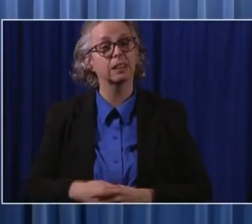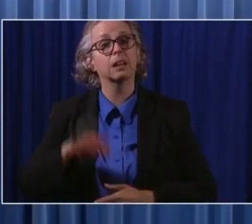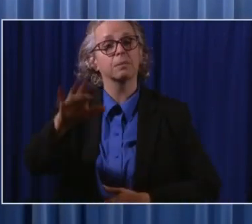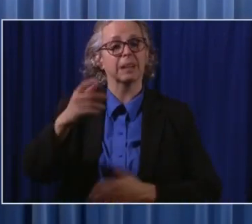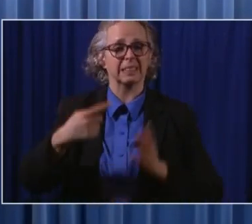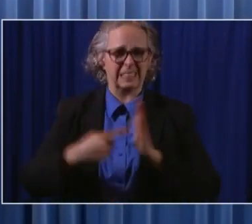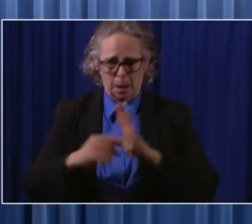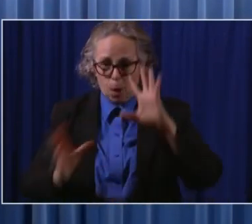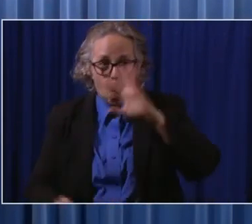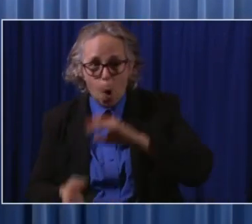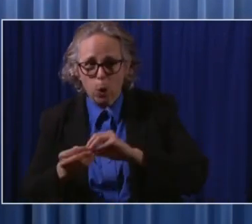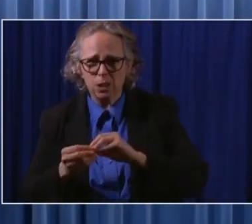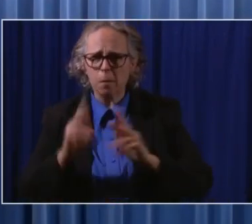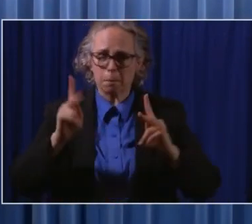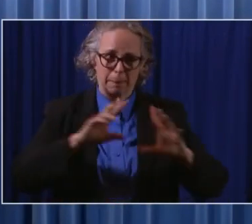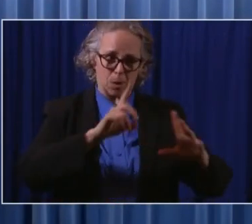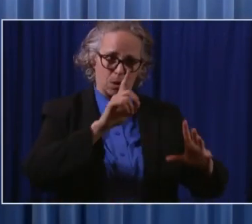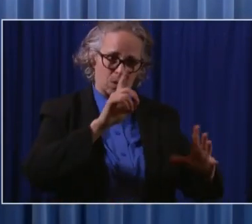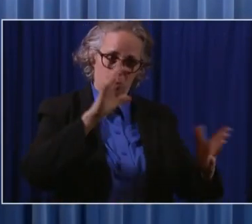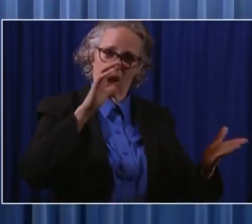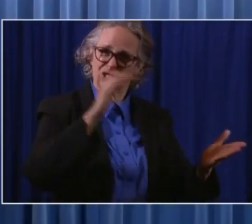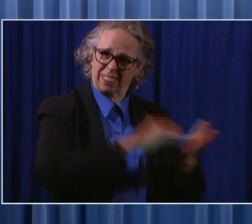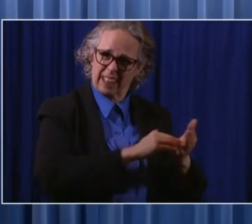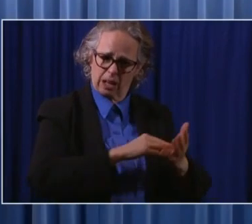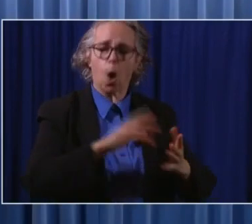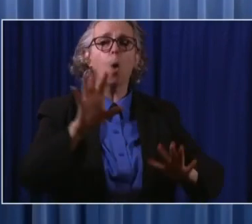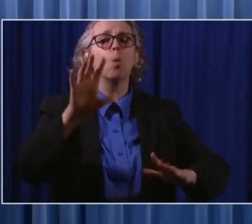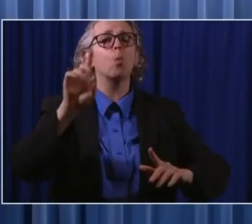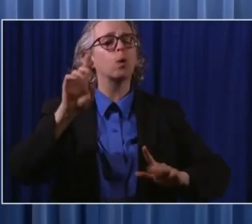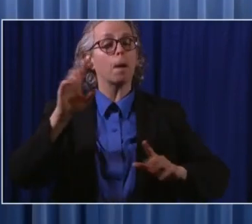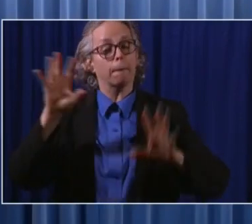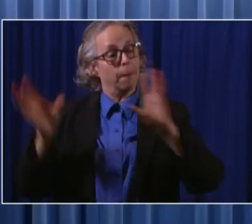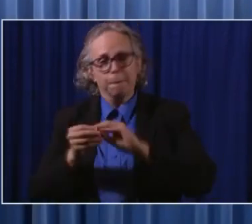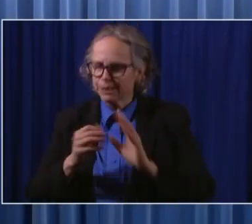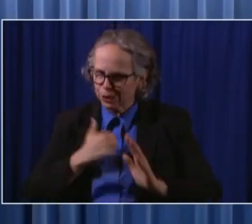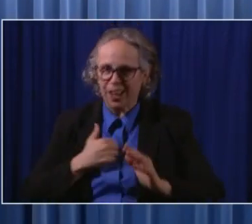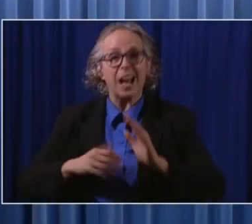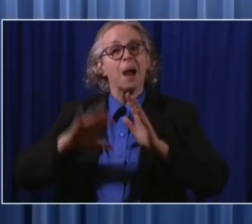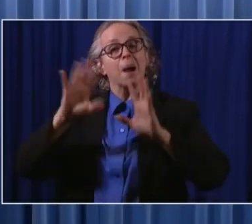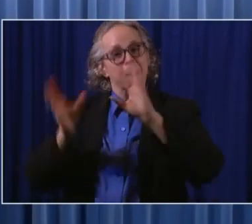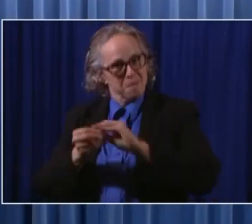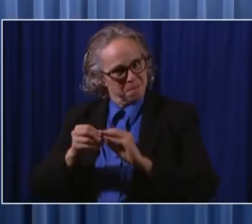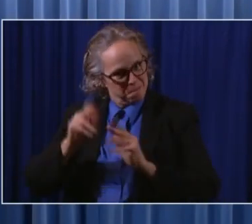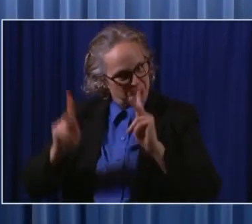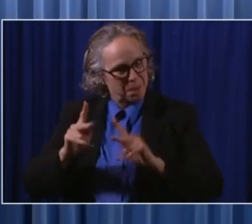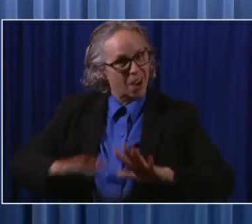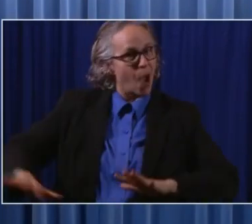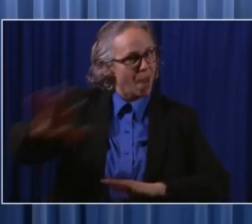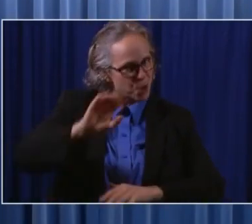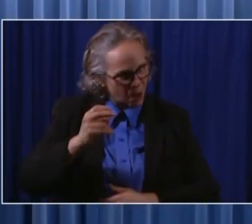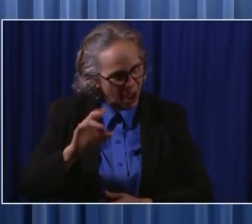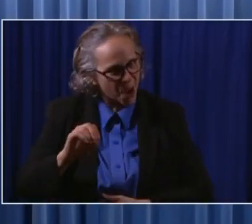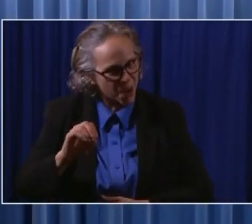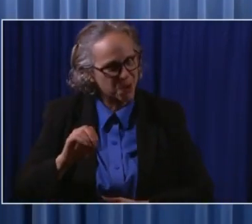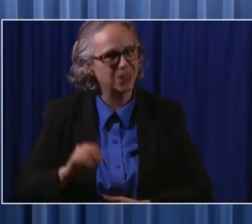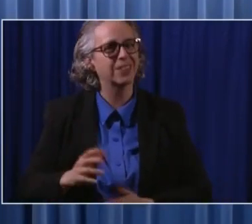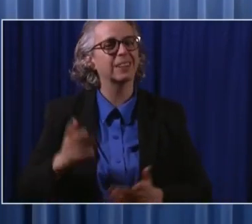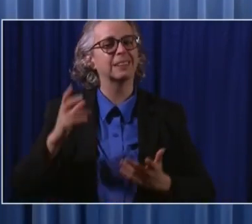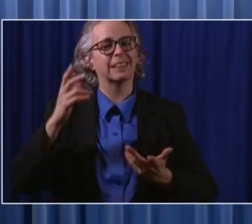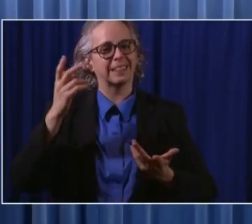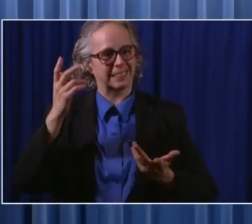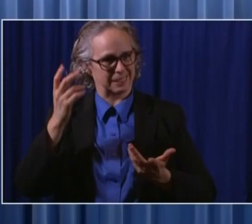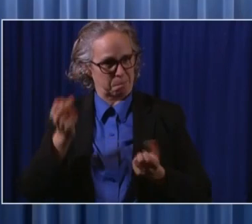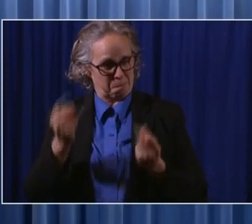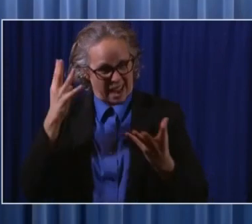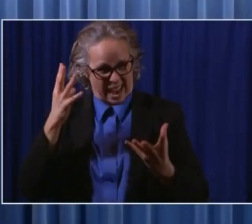while 44% live in red counties, and another 44% live in orange counties.